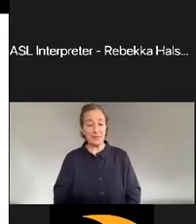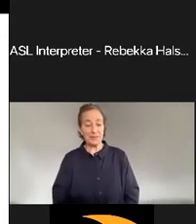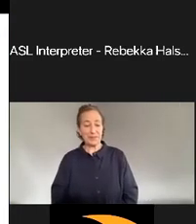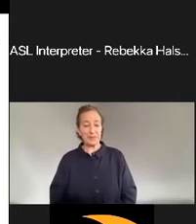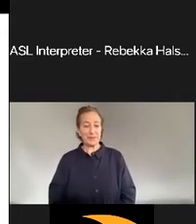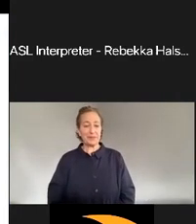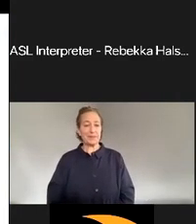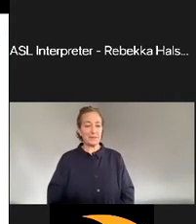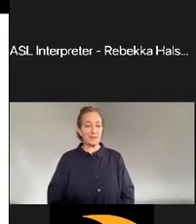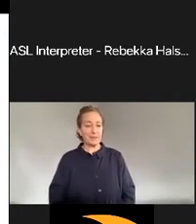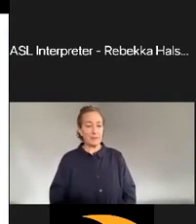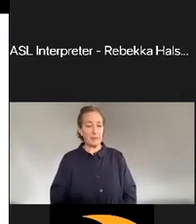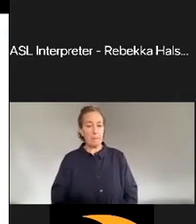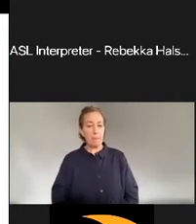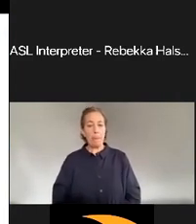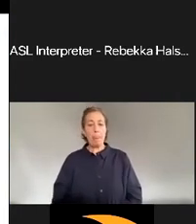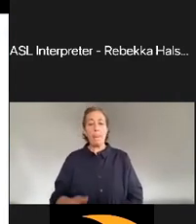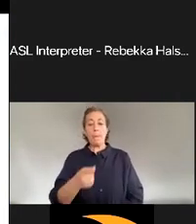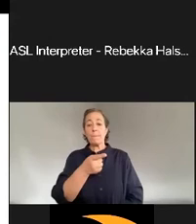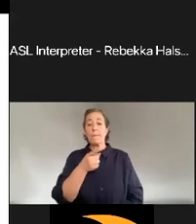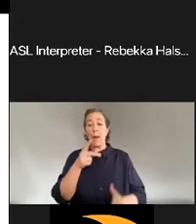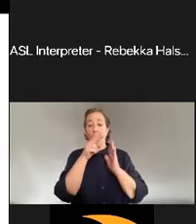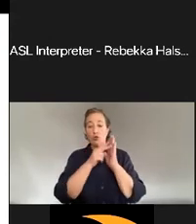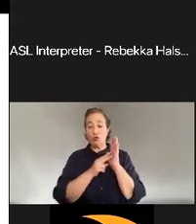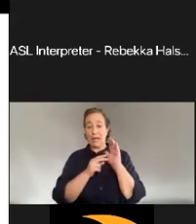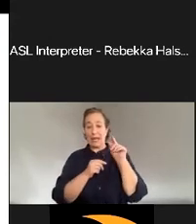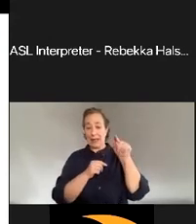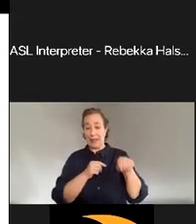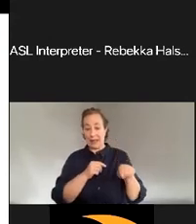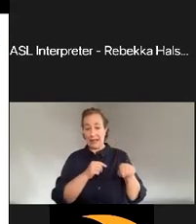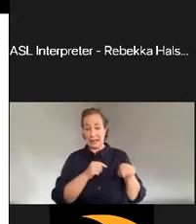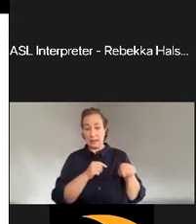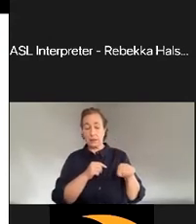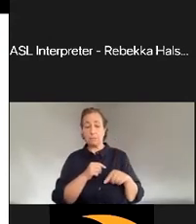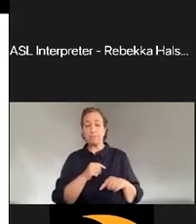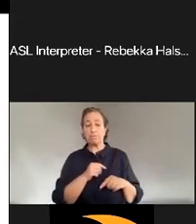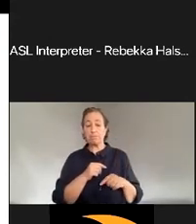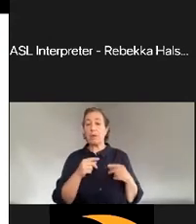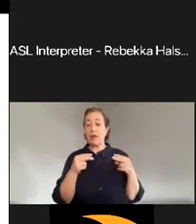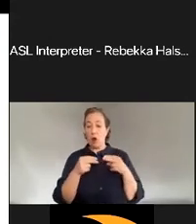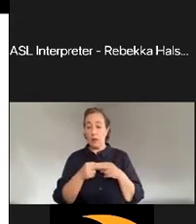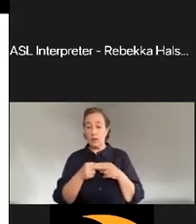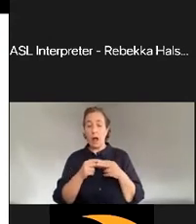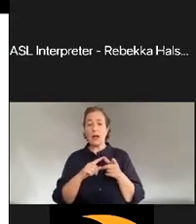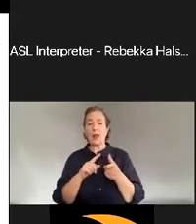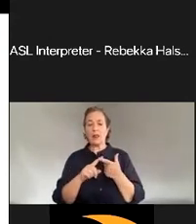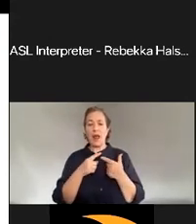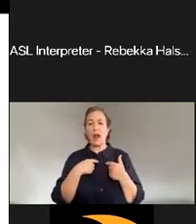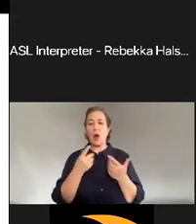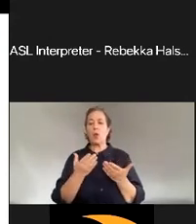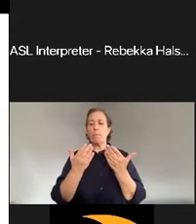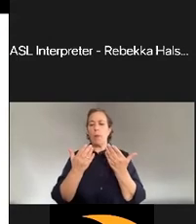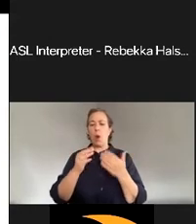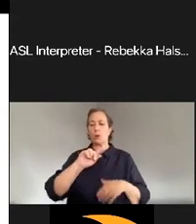So I'm going to read these case studies. They are listed on the screen here on these slides, and then I will pose the questions